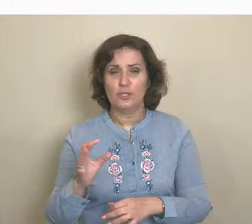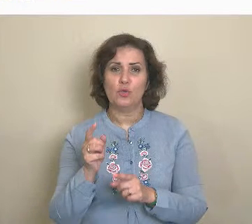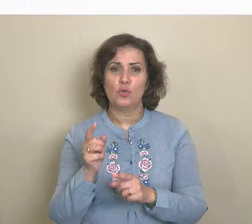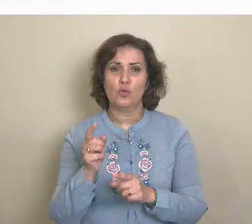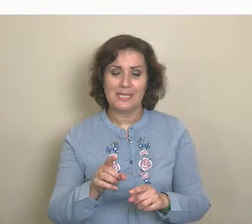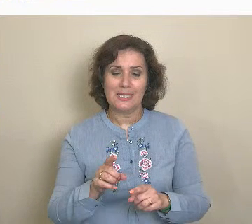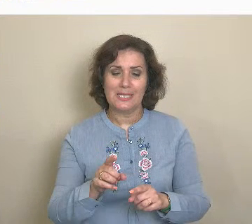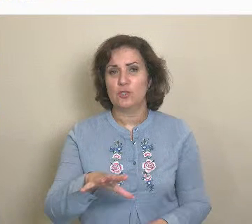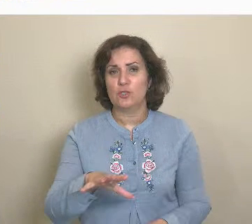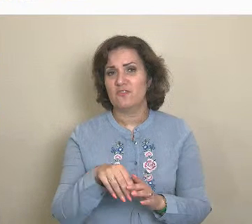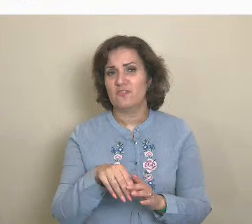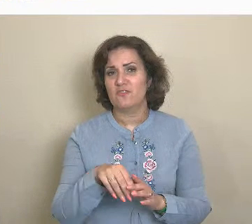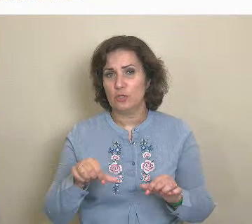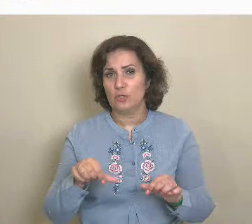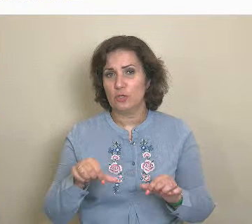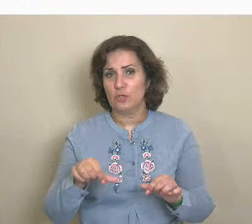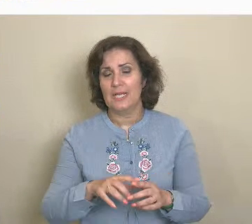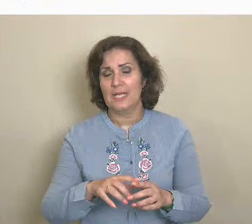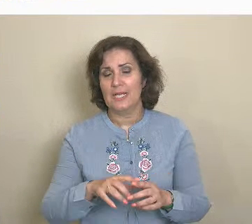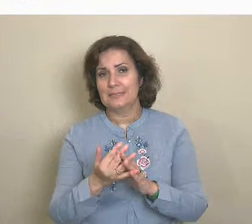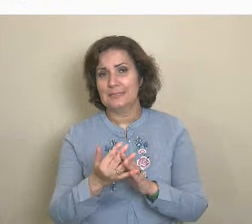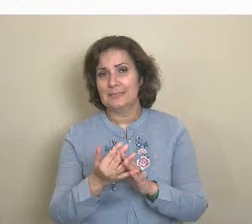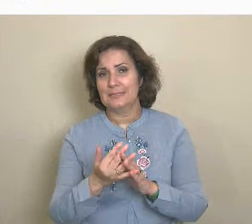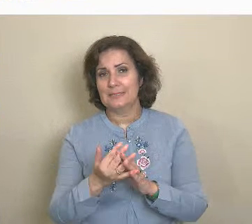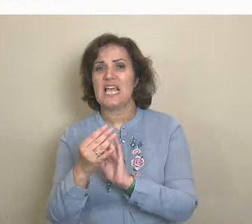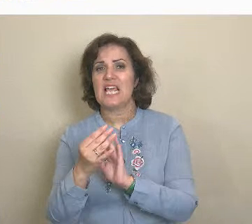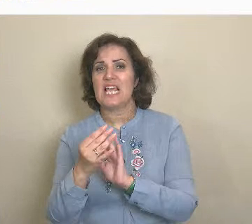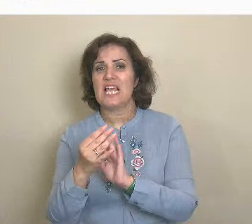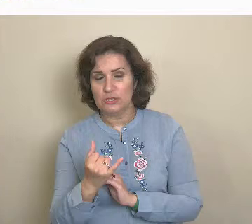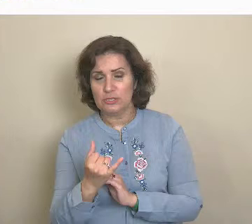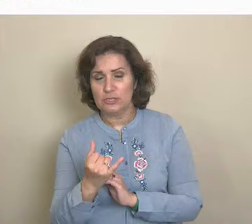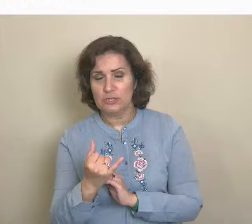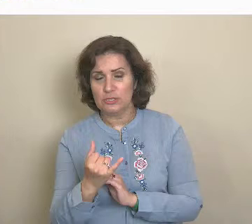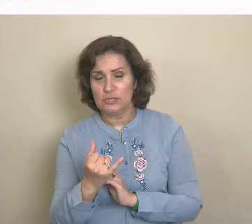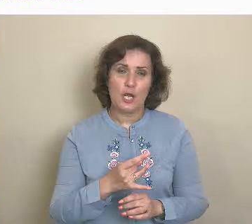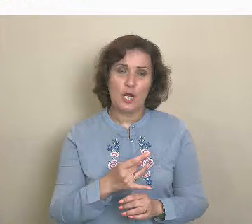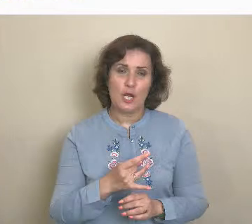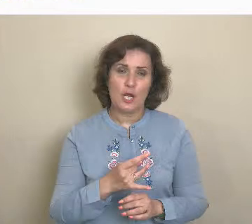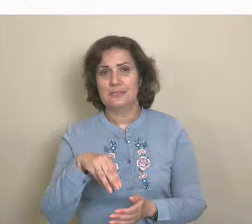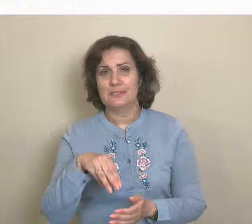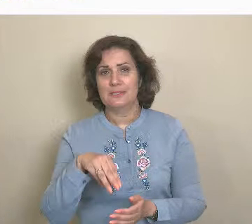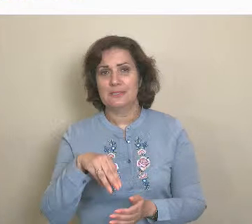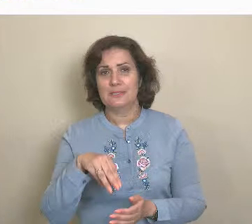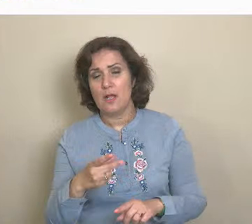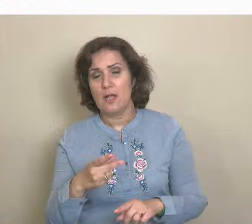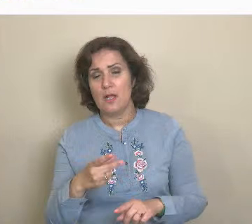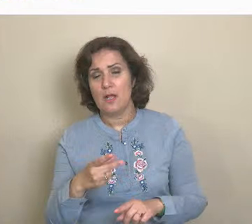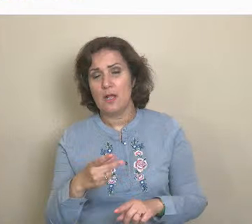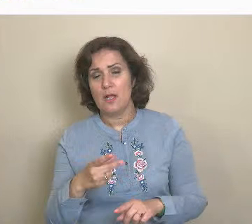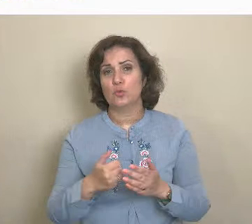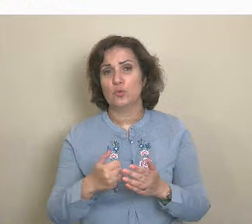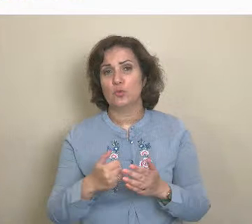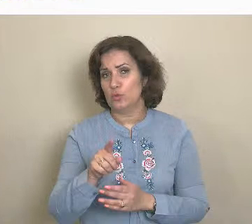other questions with respect to the TECs that's in the villages, settlement and rayons of the city,